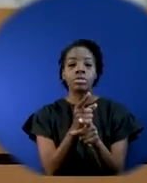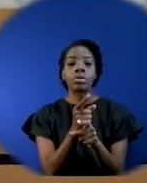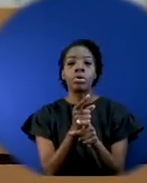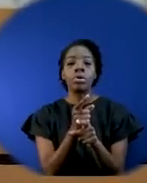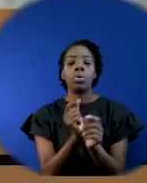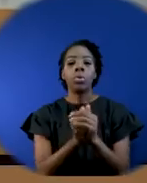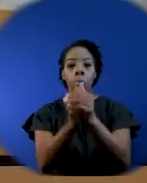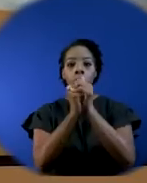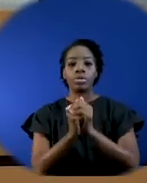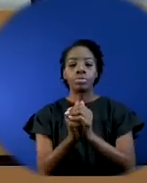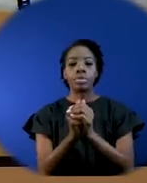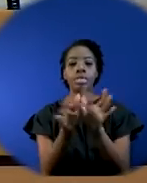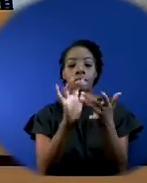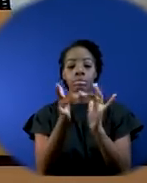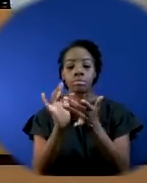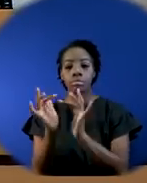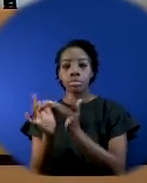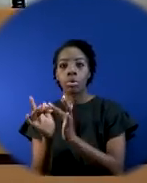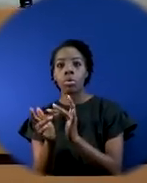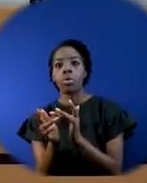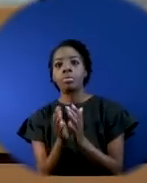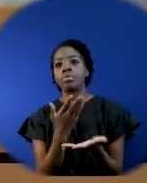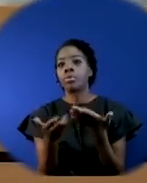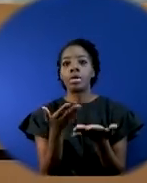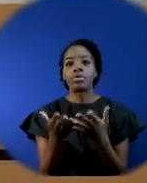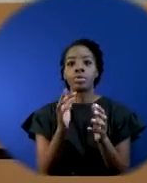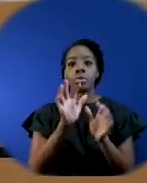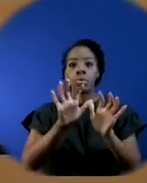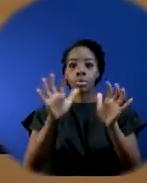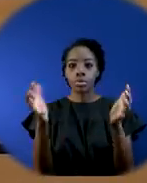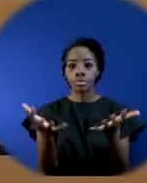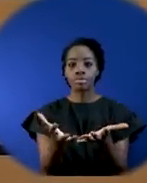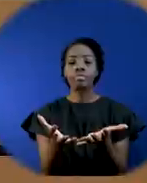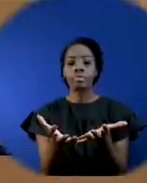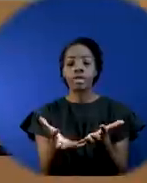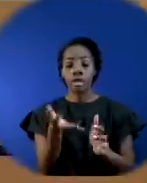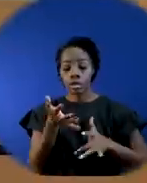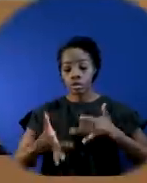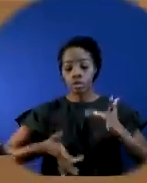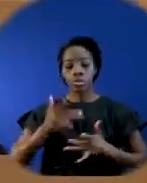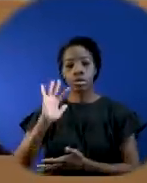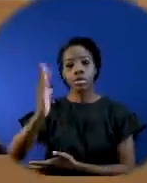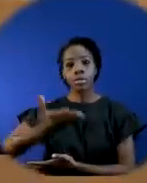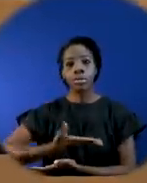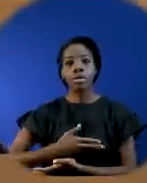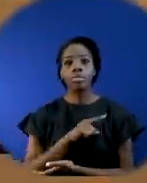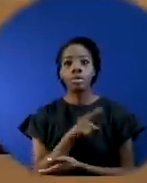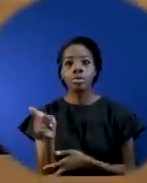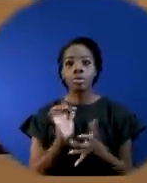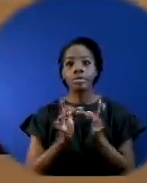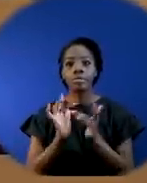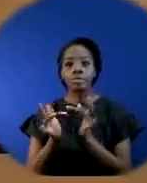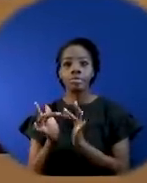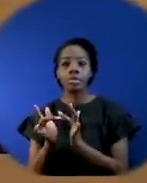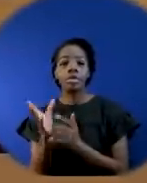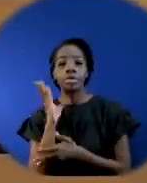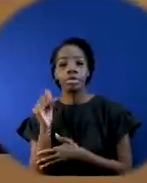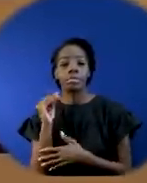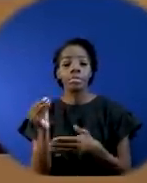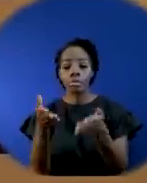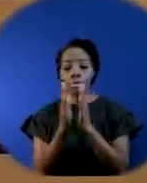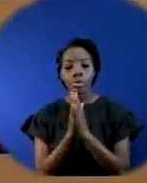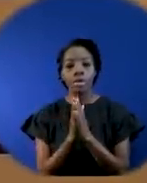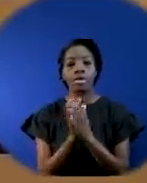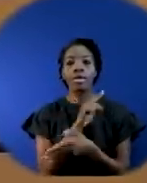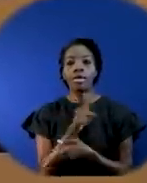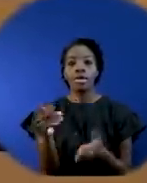Wheeler Wherever family, wherever you are around this, our great God's globe. It is our joy to welcome you even virtually into this experience, and we pray that you